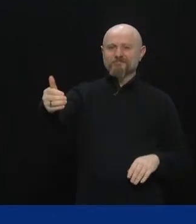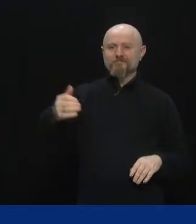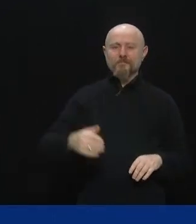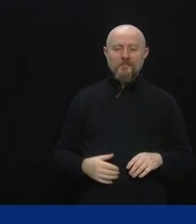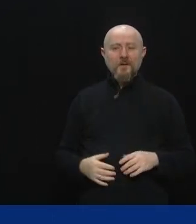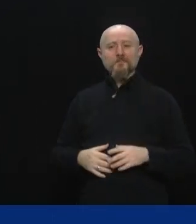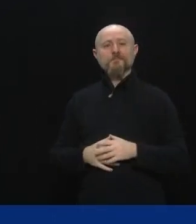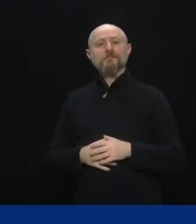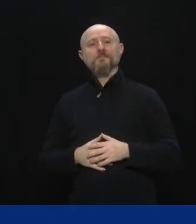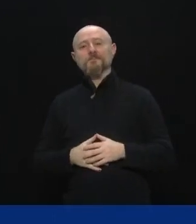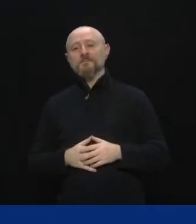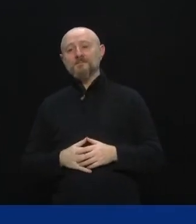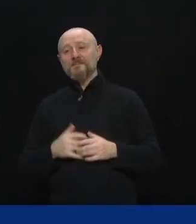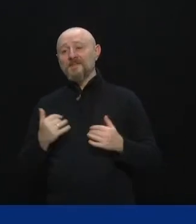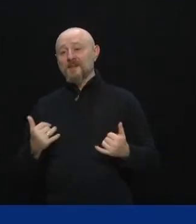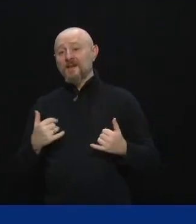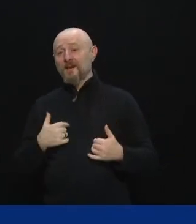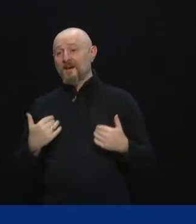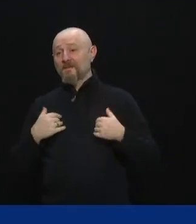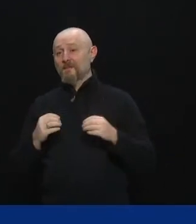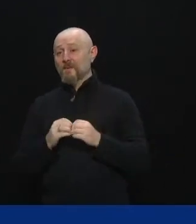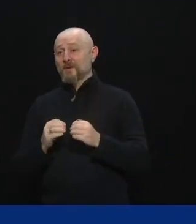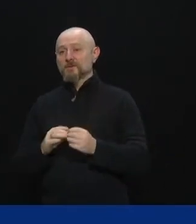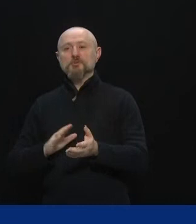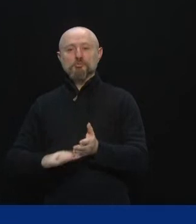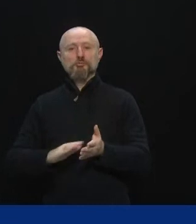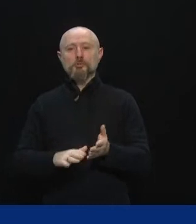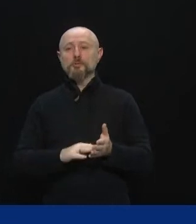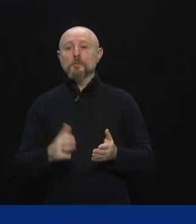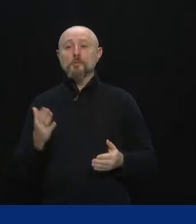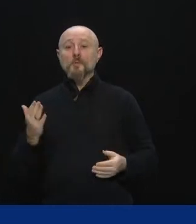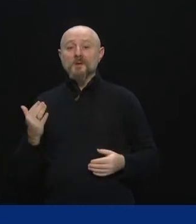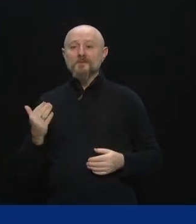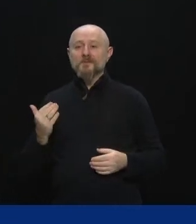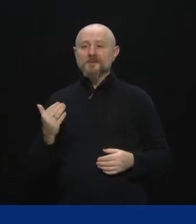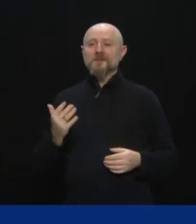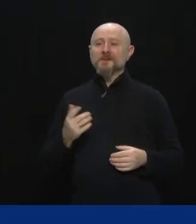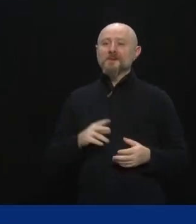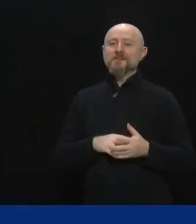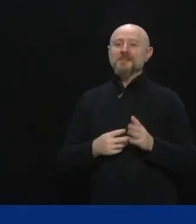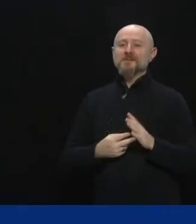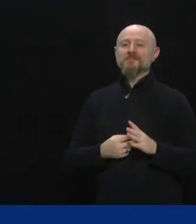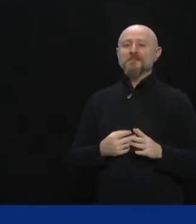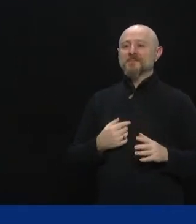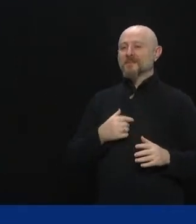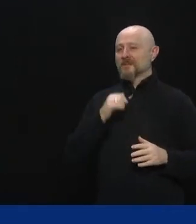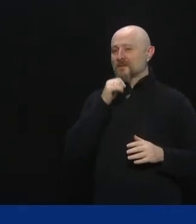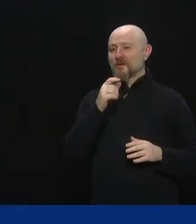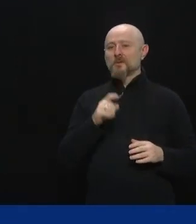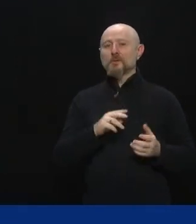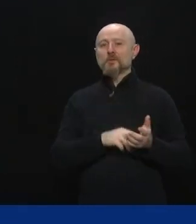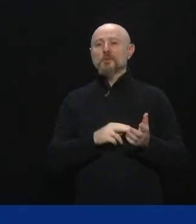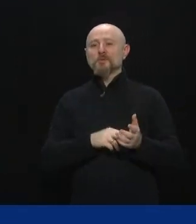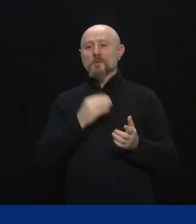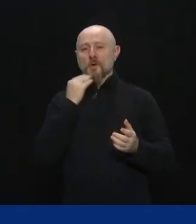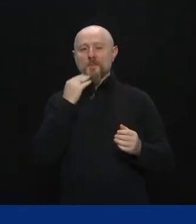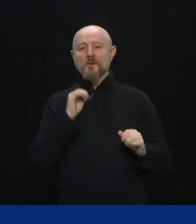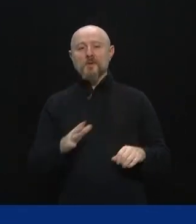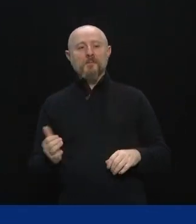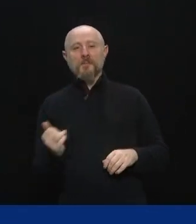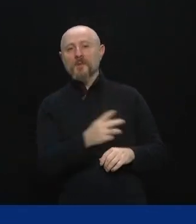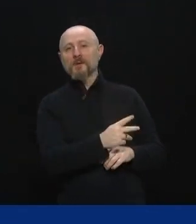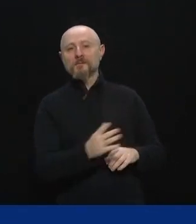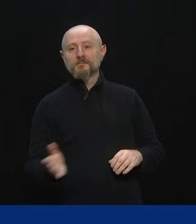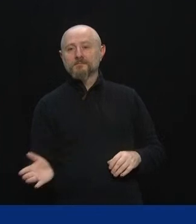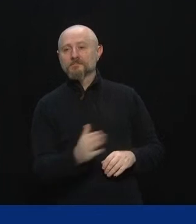people because the reason we could have more discharges is that we stopped the log jam that had been occurring in nursing homes, which did not have enough staff for people